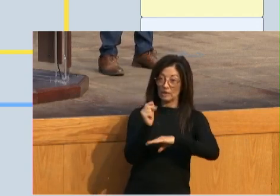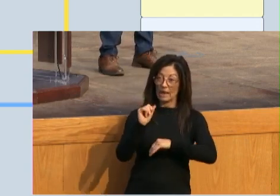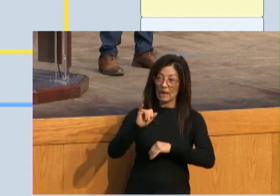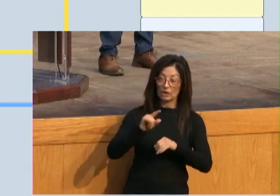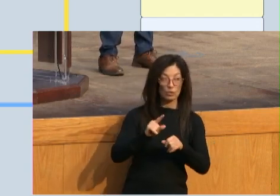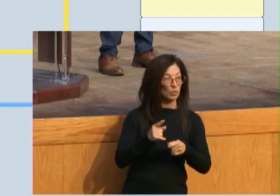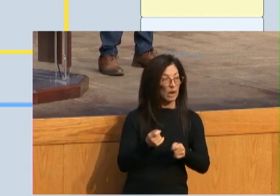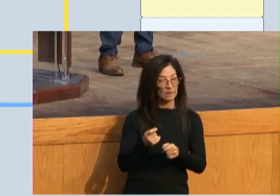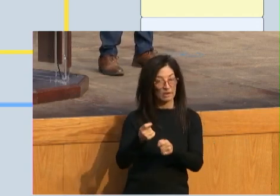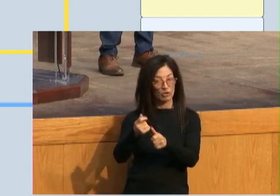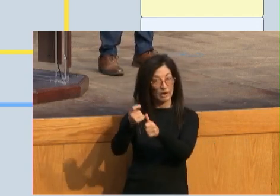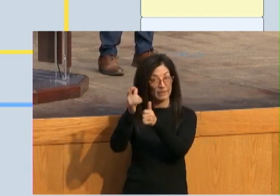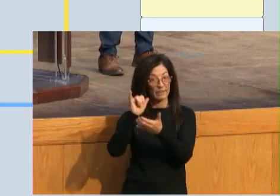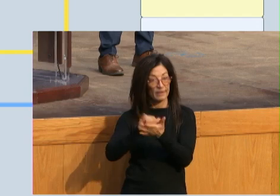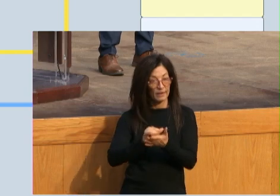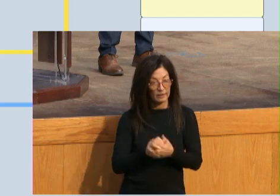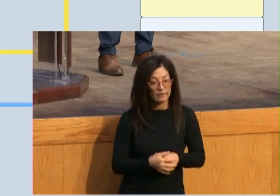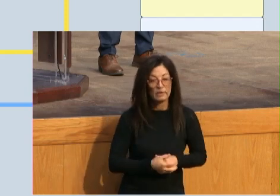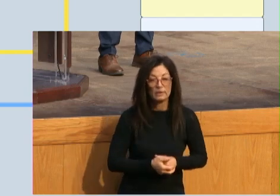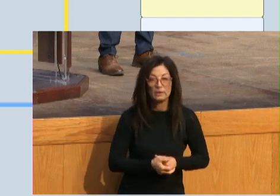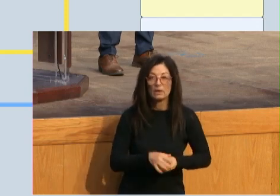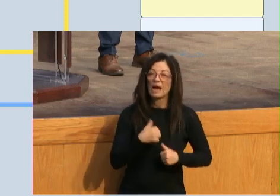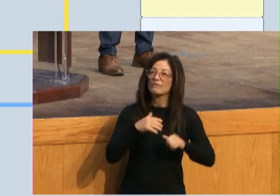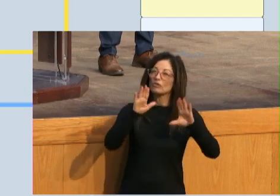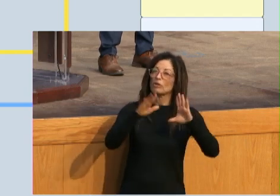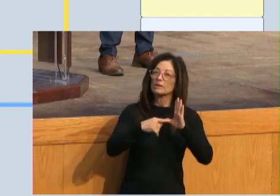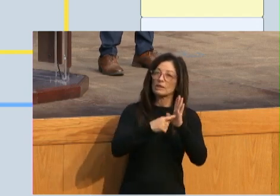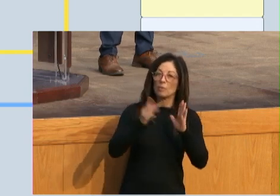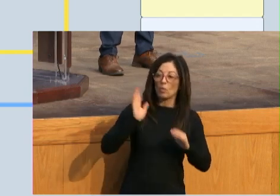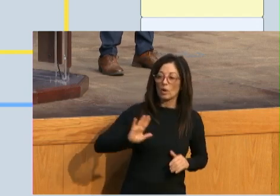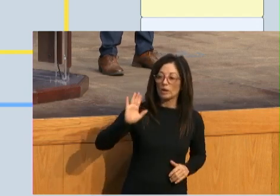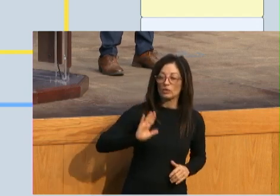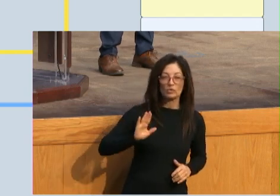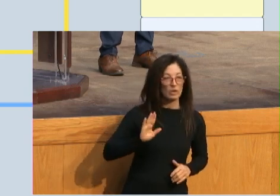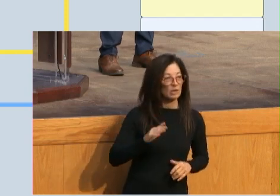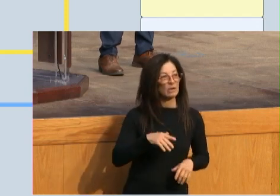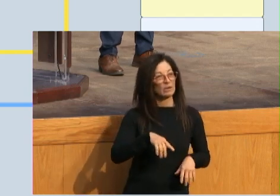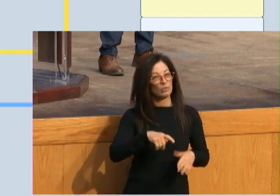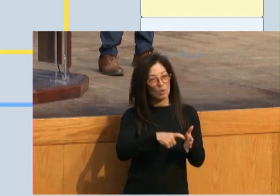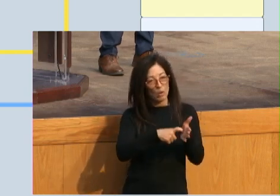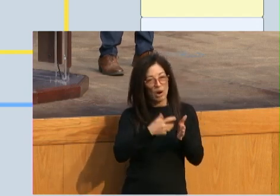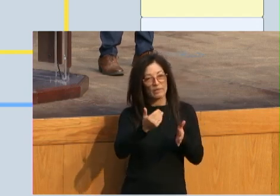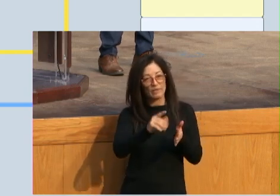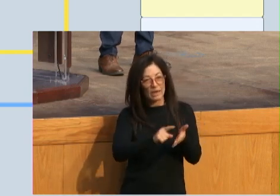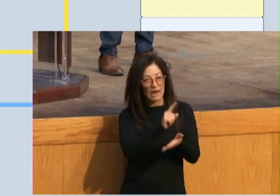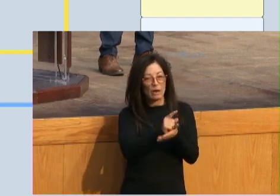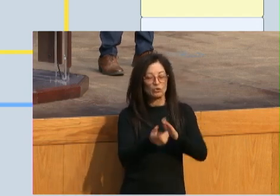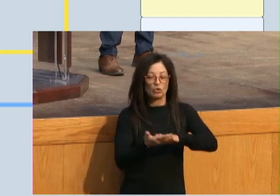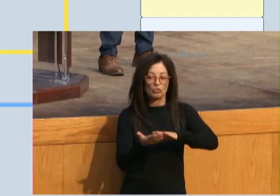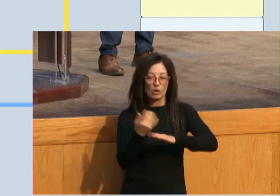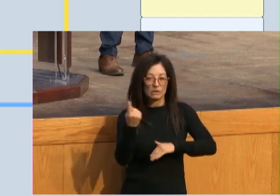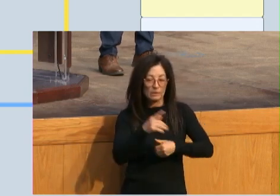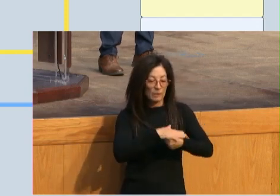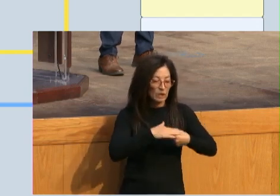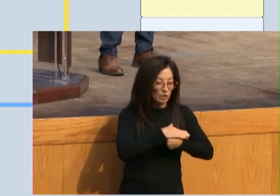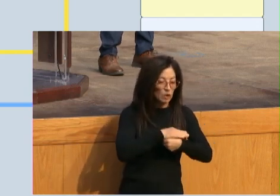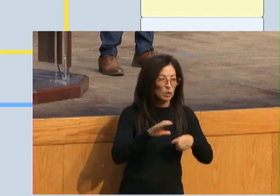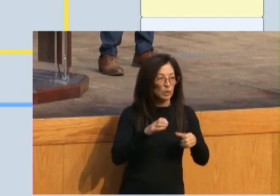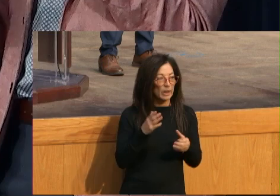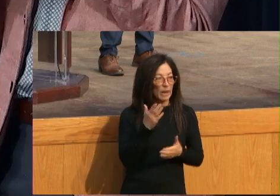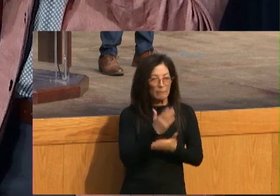accelerate that. We have a great example. What used to take 15 hours running something locally and doing manual